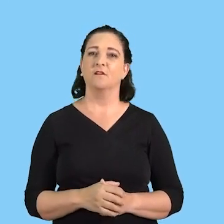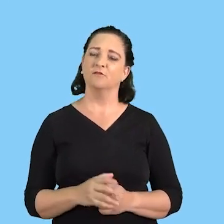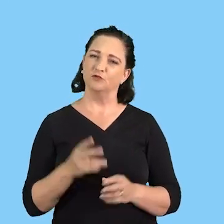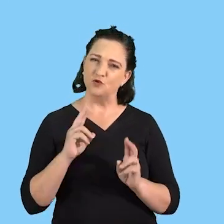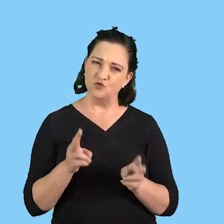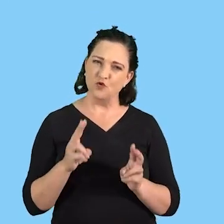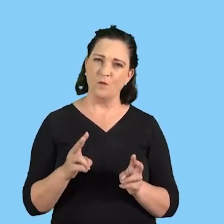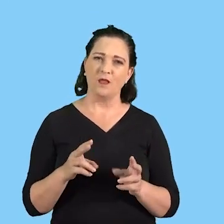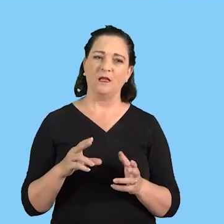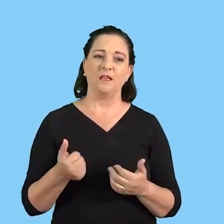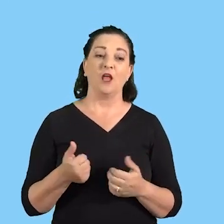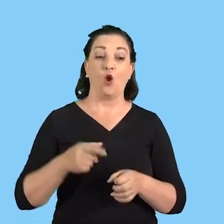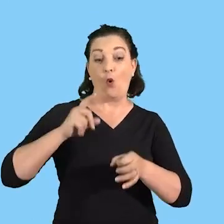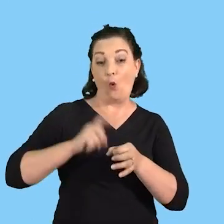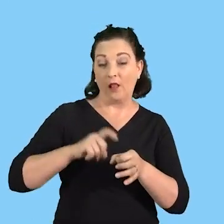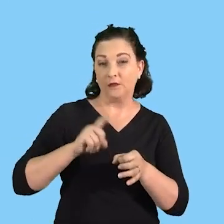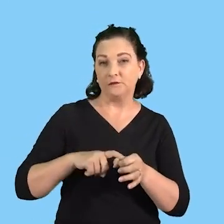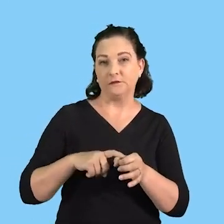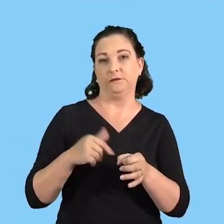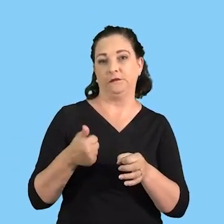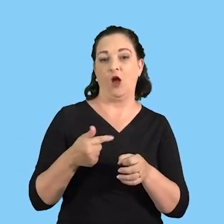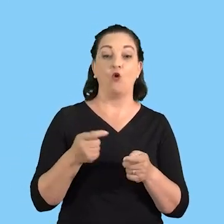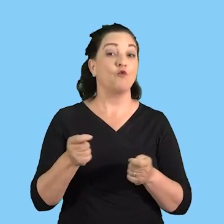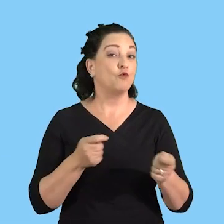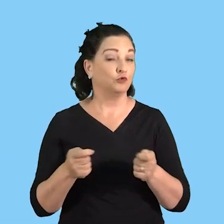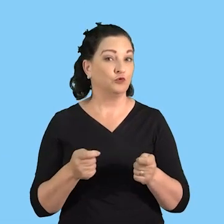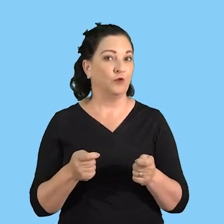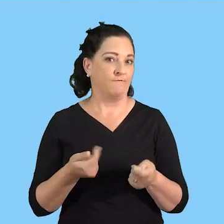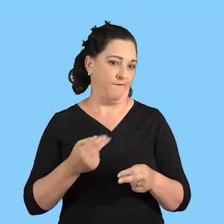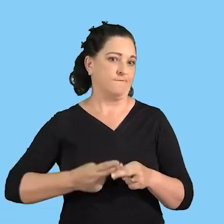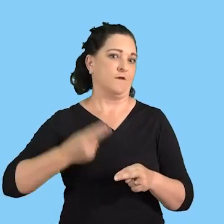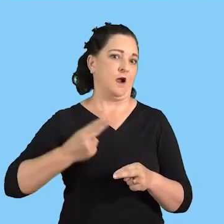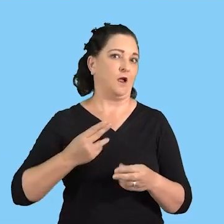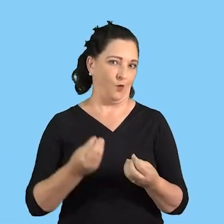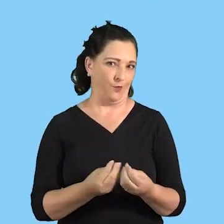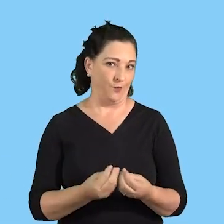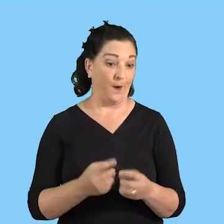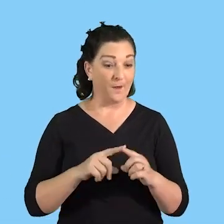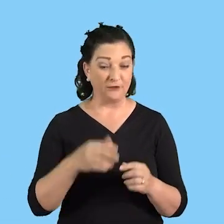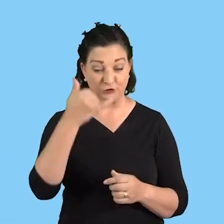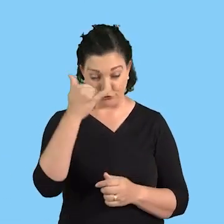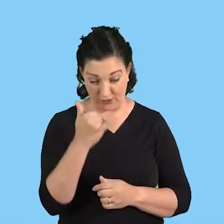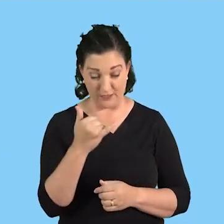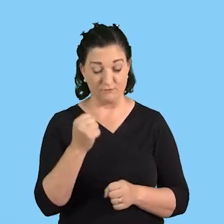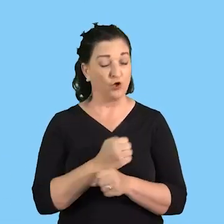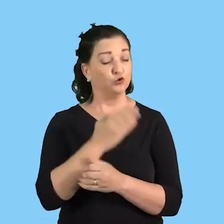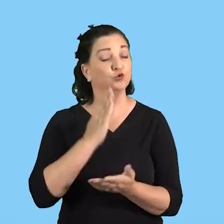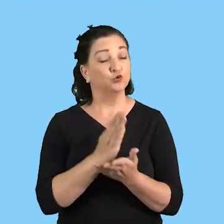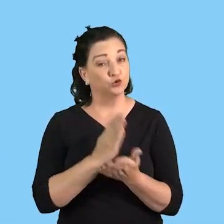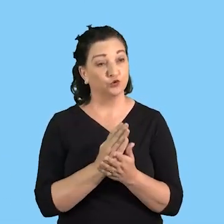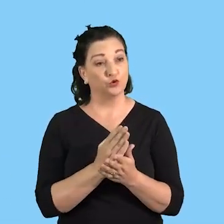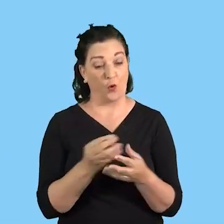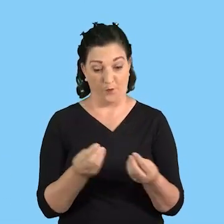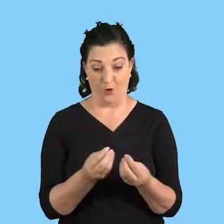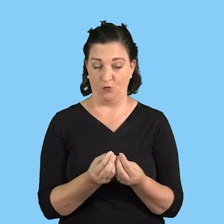with quality control, we only inspect the final product. But with assurance, we want to make sure that